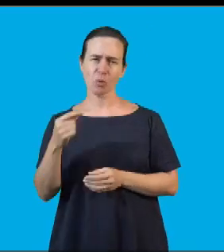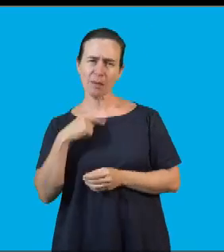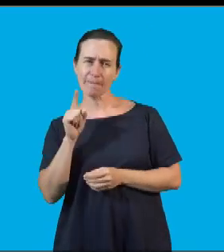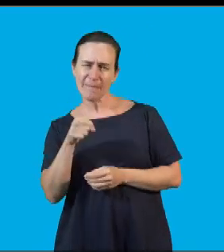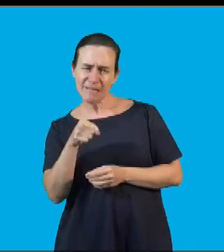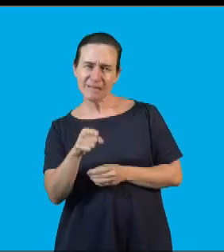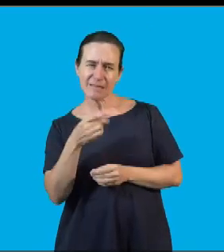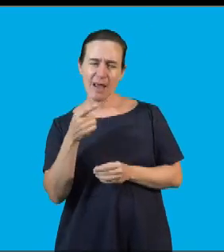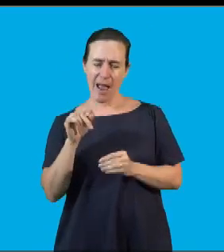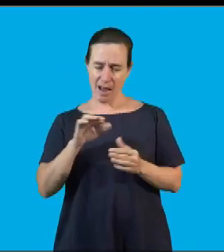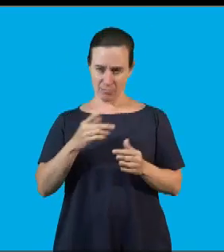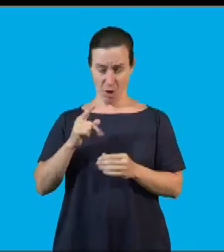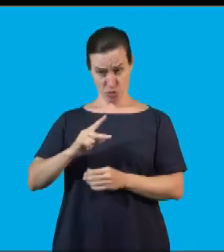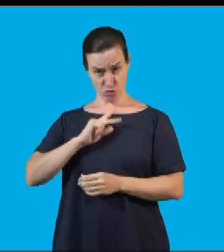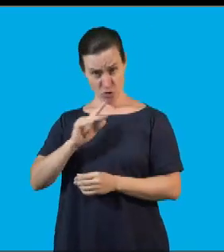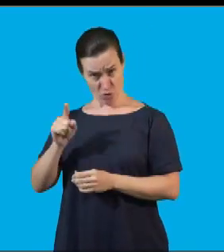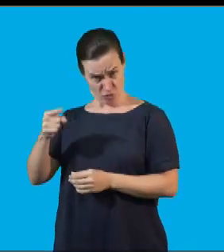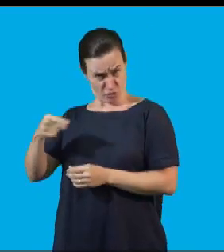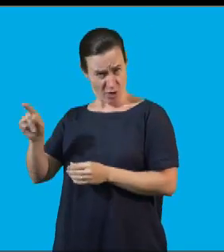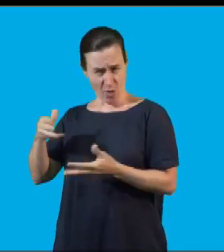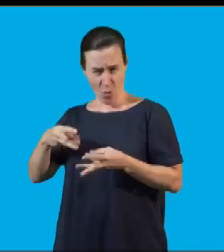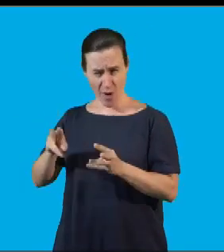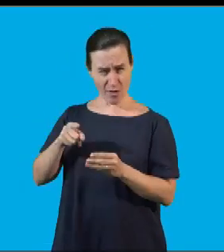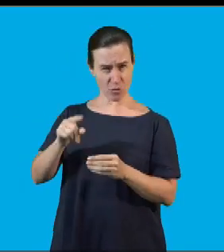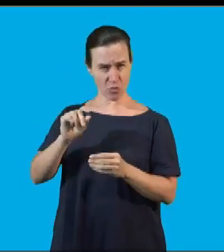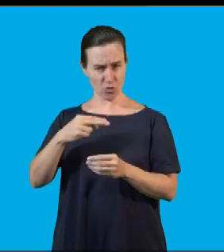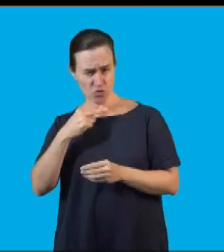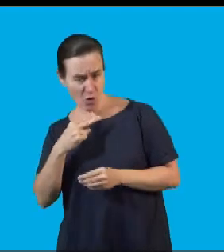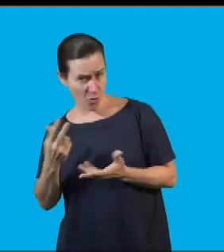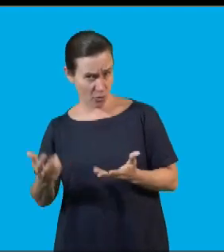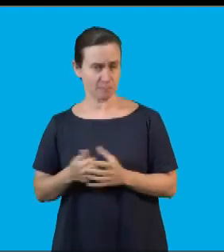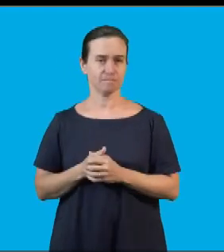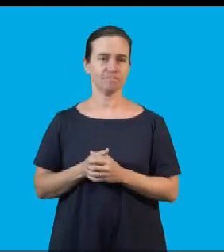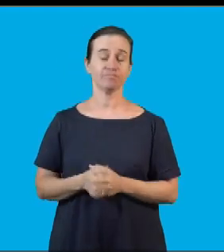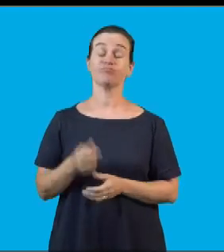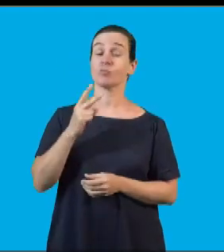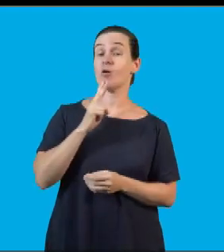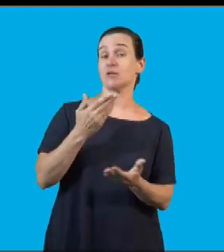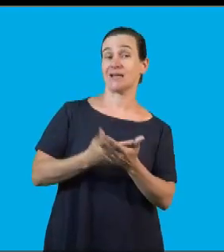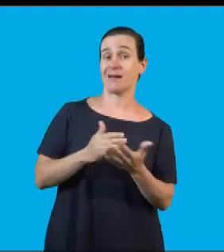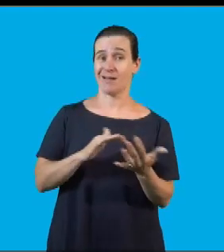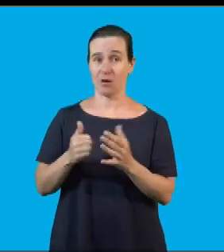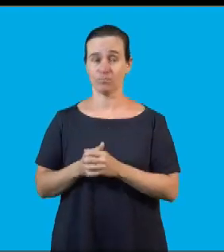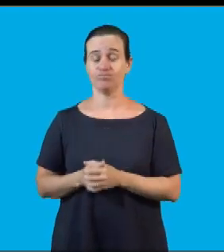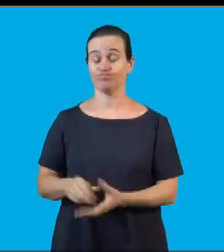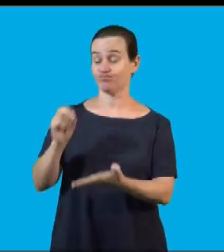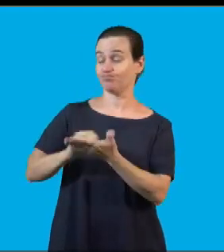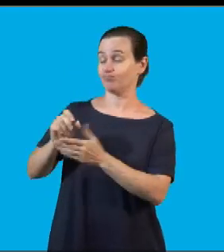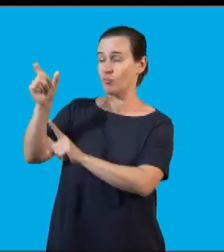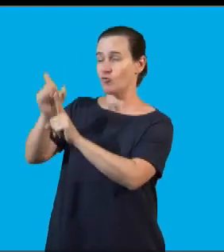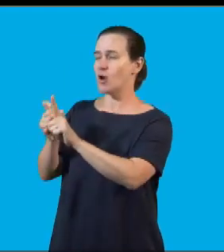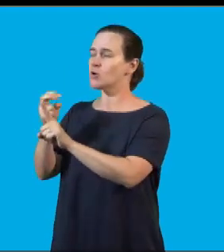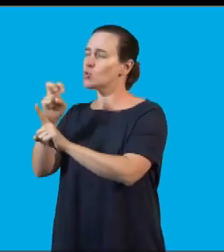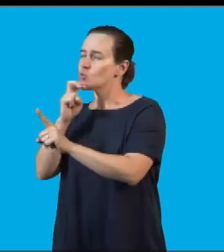for the suitability of the tone. Just keep that in the back of your head. Now let's look at the answer. The writer uses